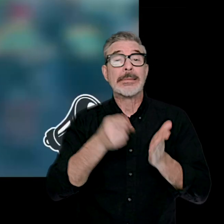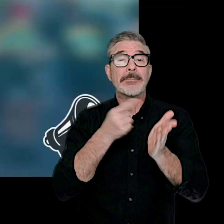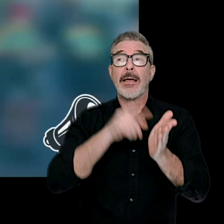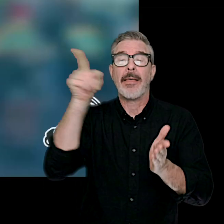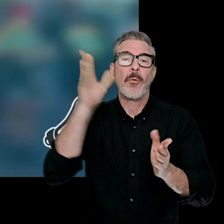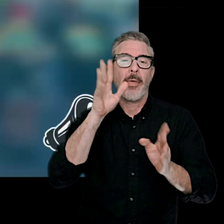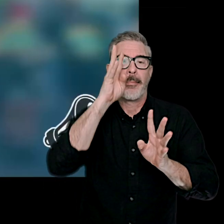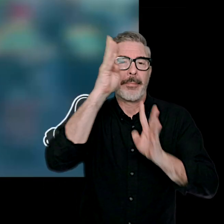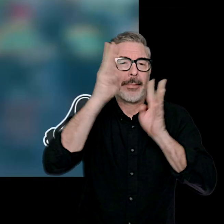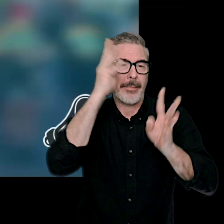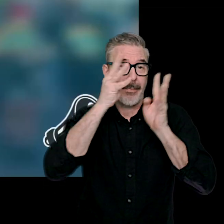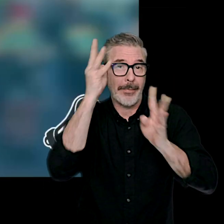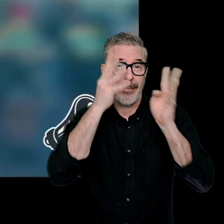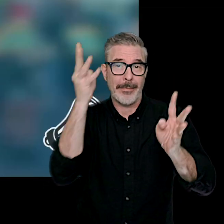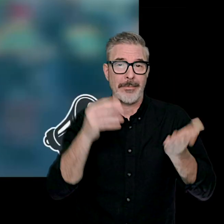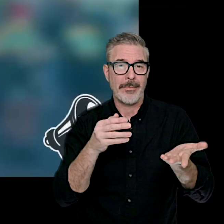oftentimes they don't.